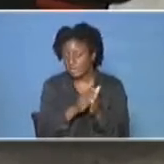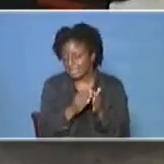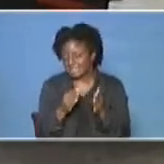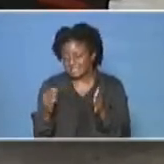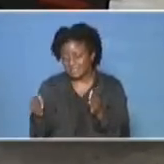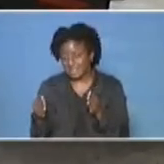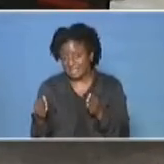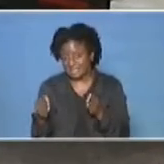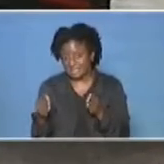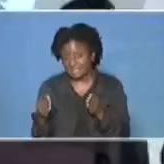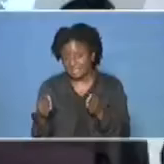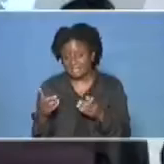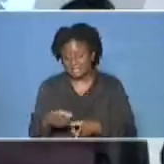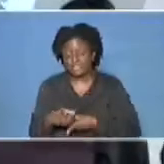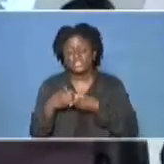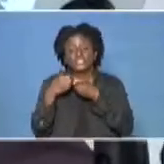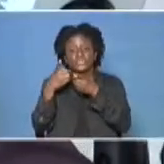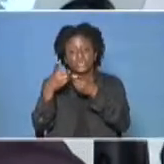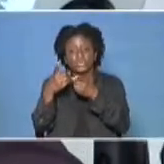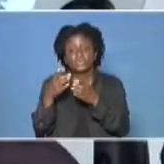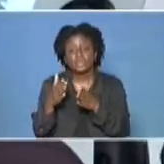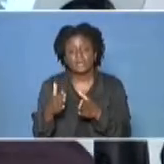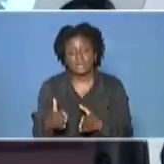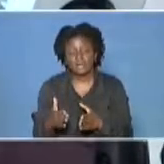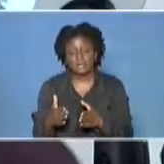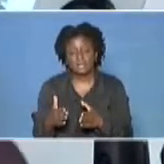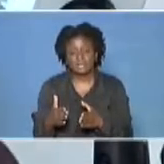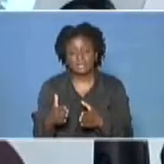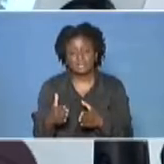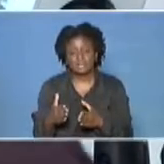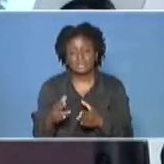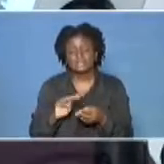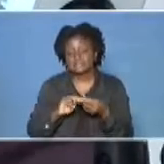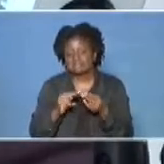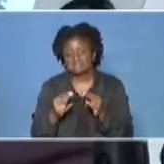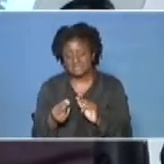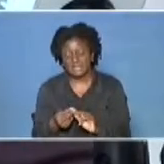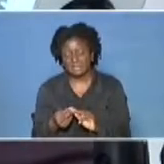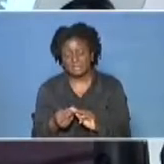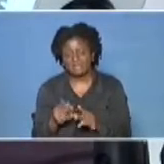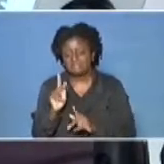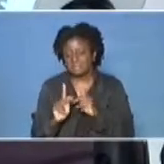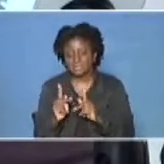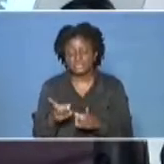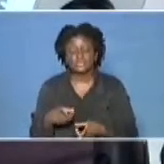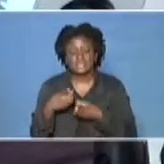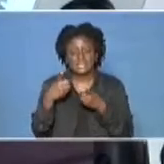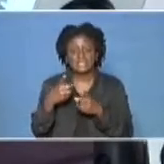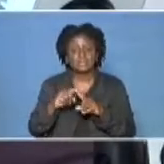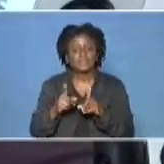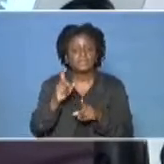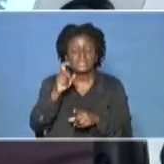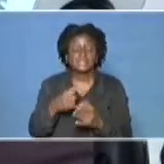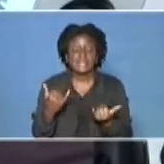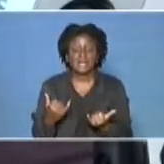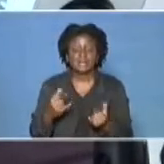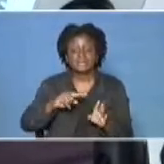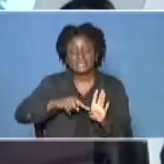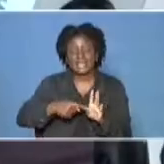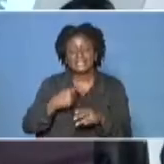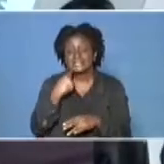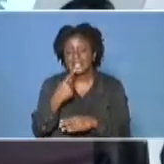donor base. But in doing so, we have to now begin to tell what is the